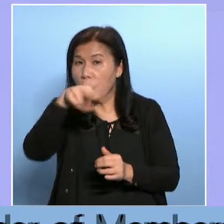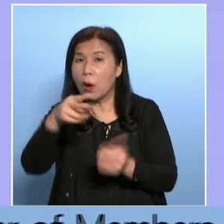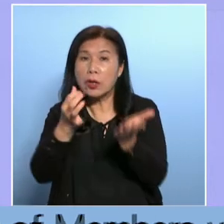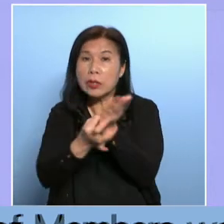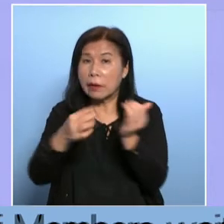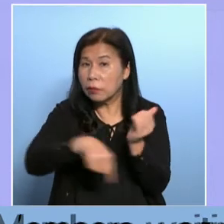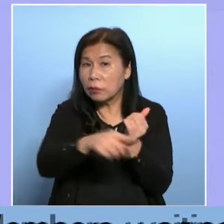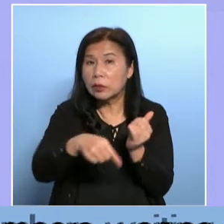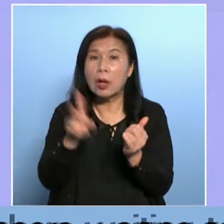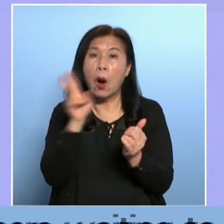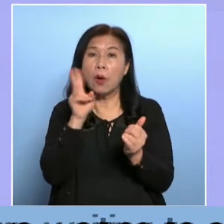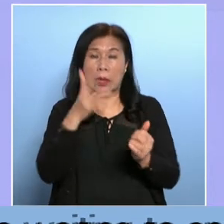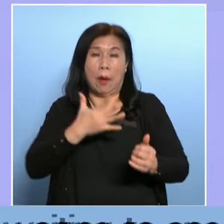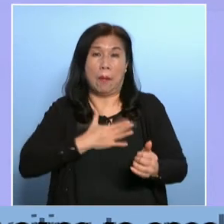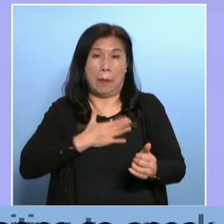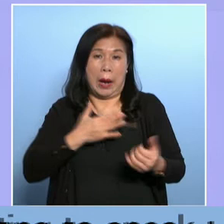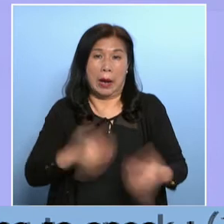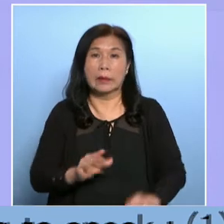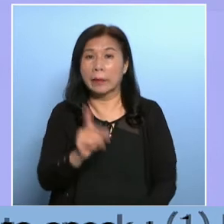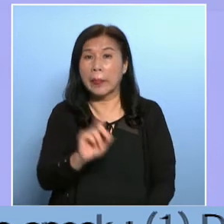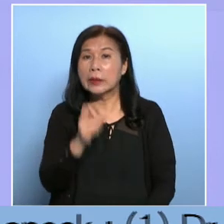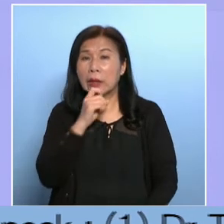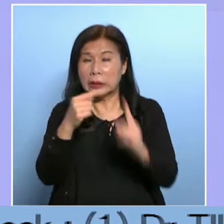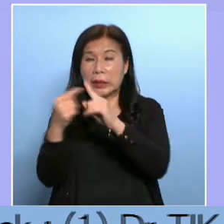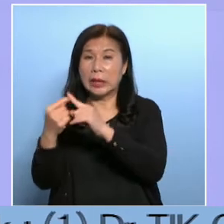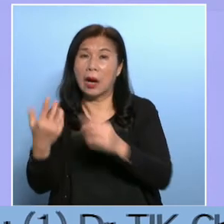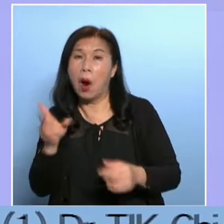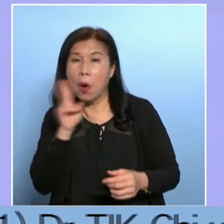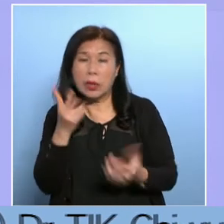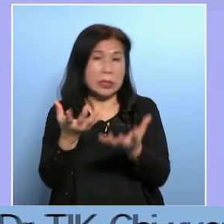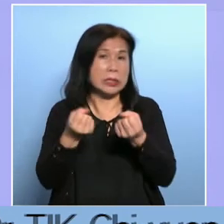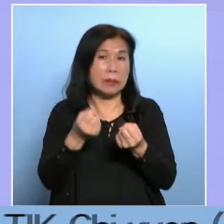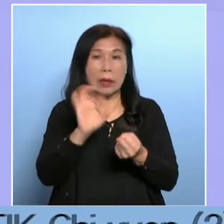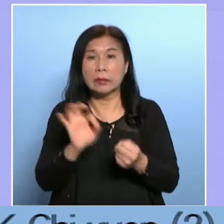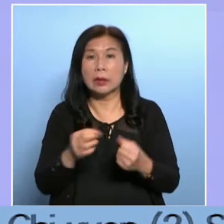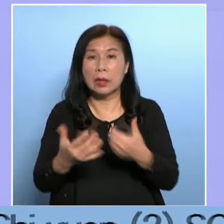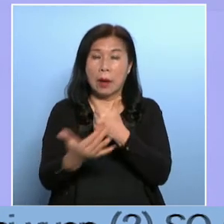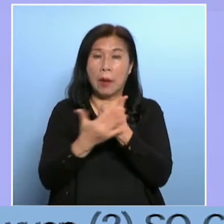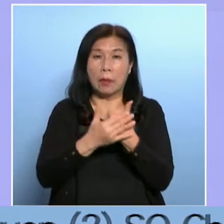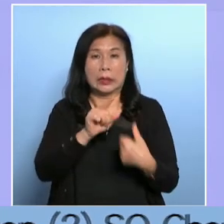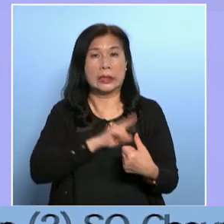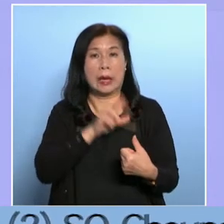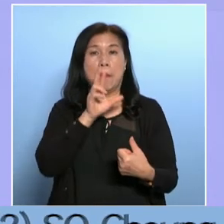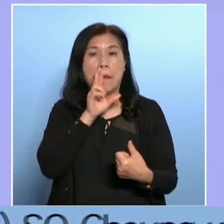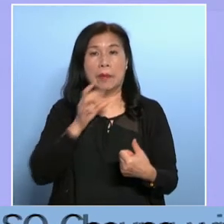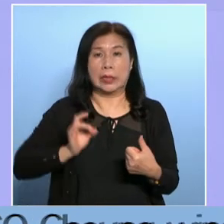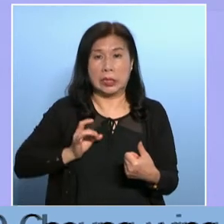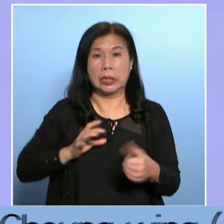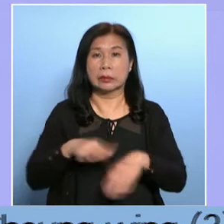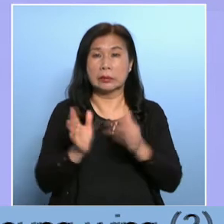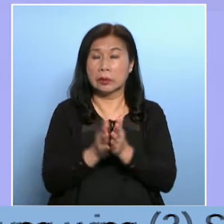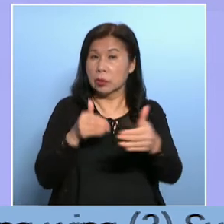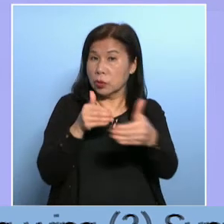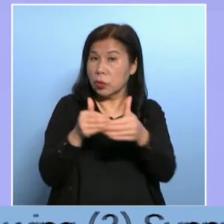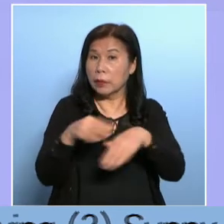the app could not track locations, as if he's afraid that the